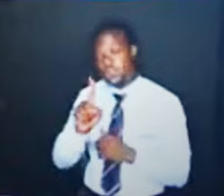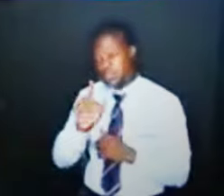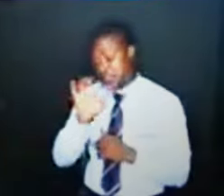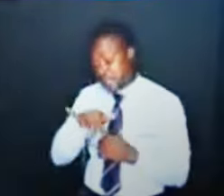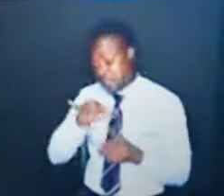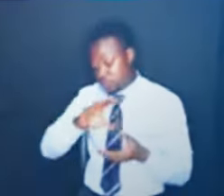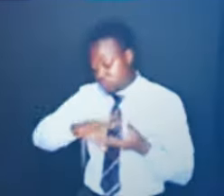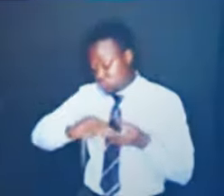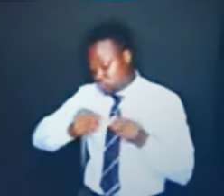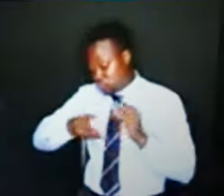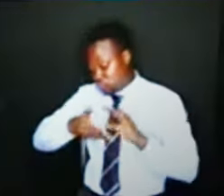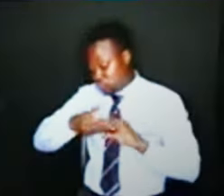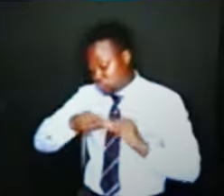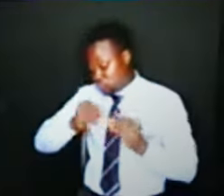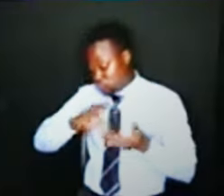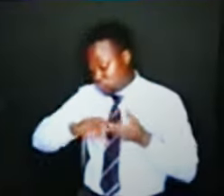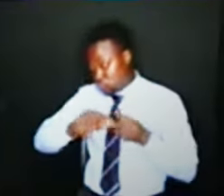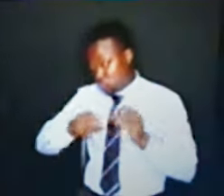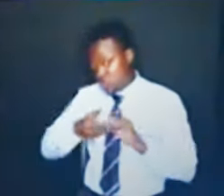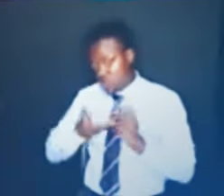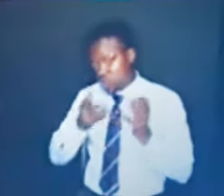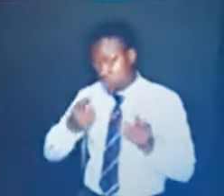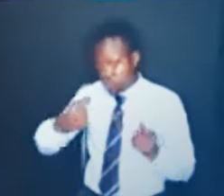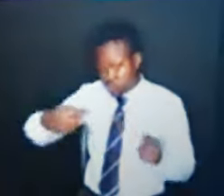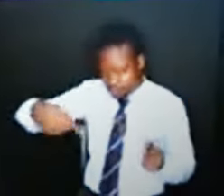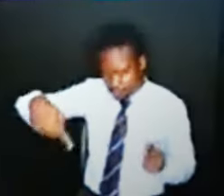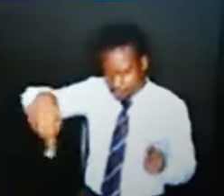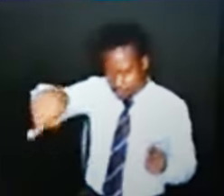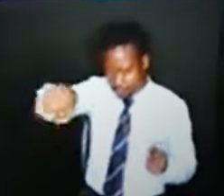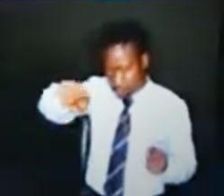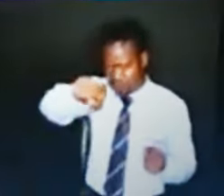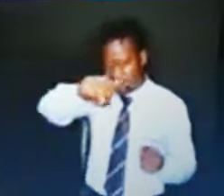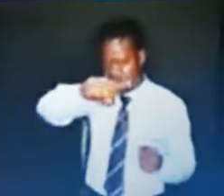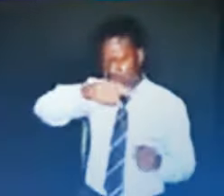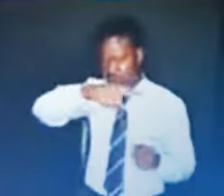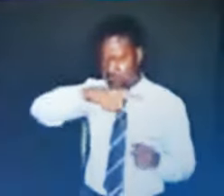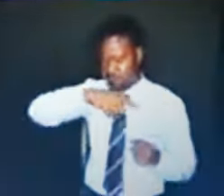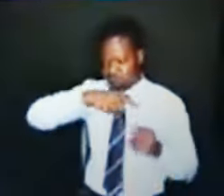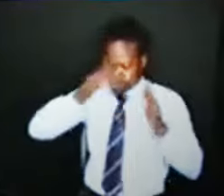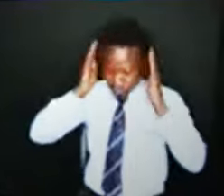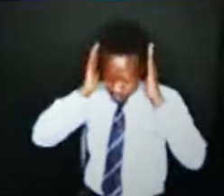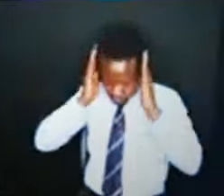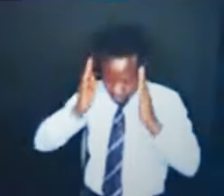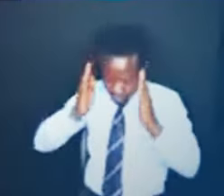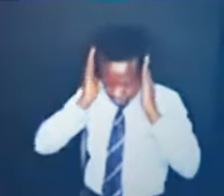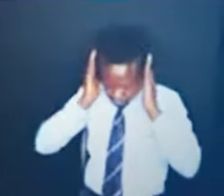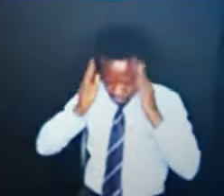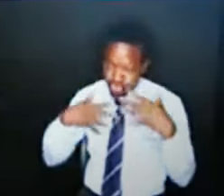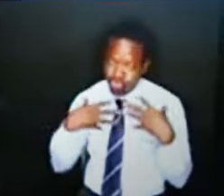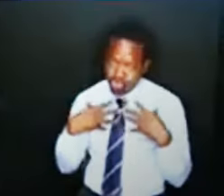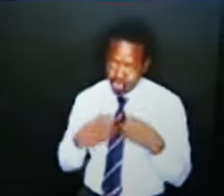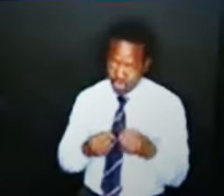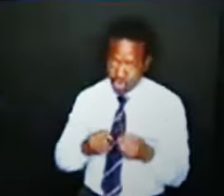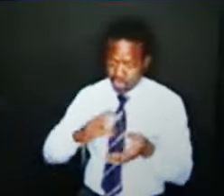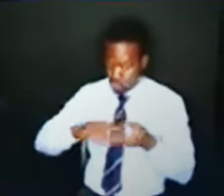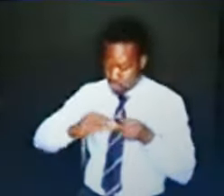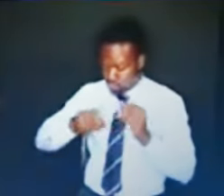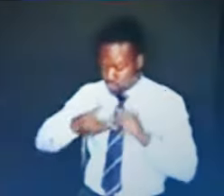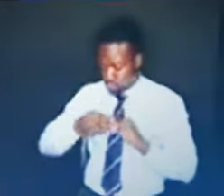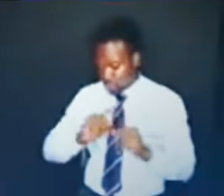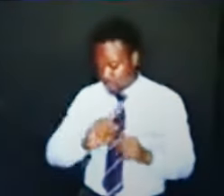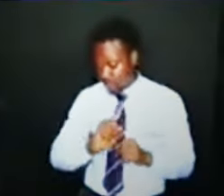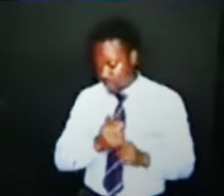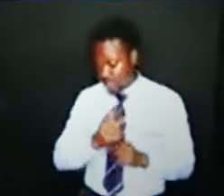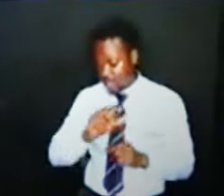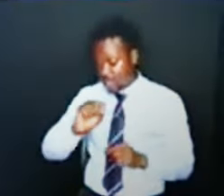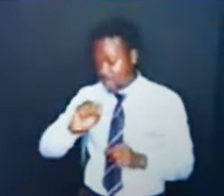story that I want all of us to kind of pay attention to sani ye behwe no making kind